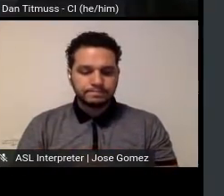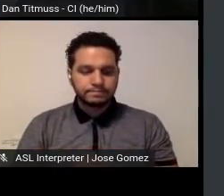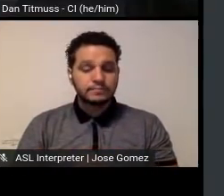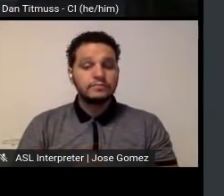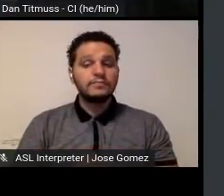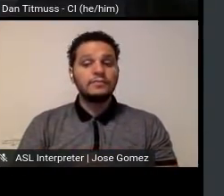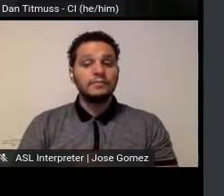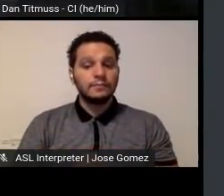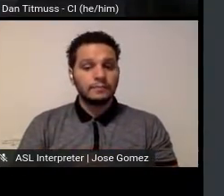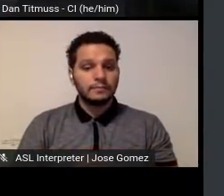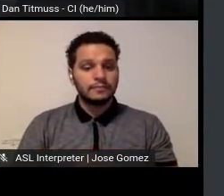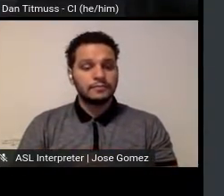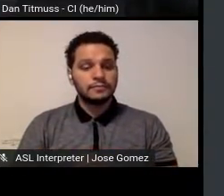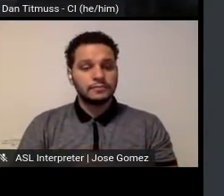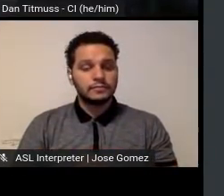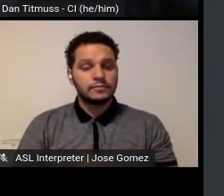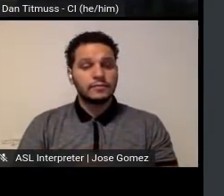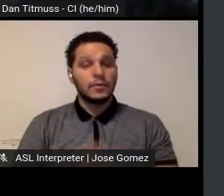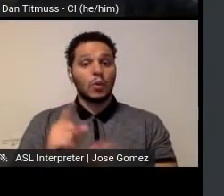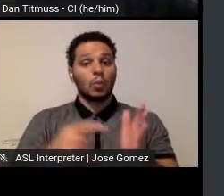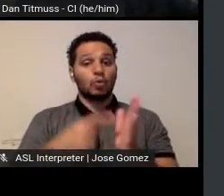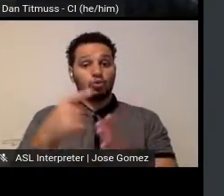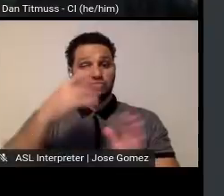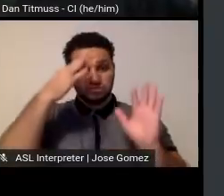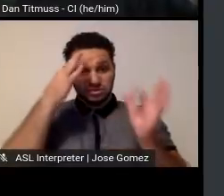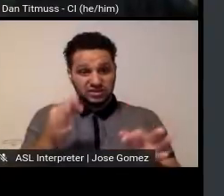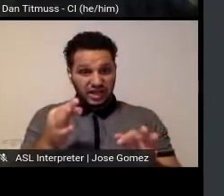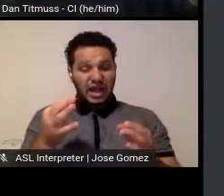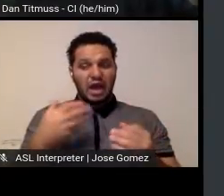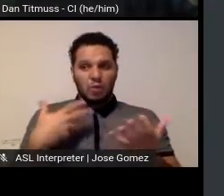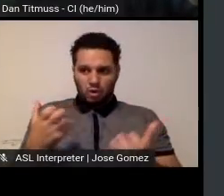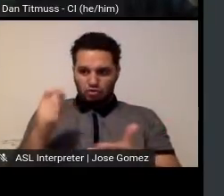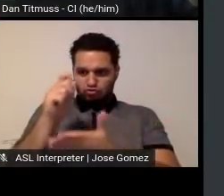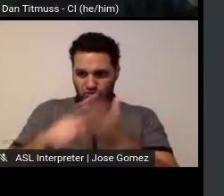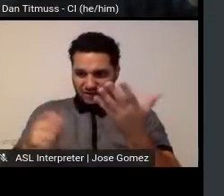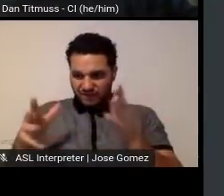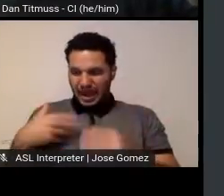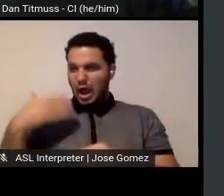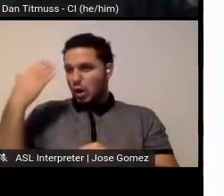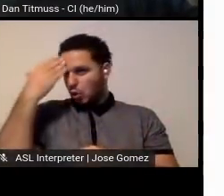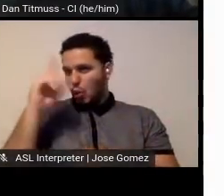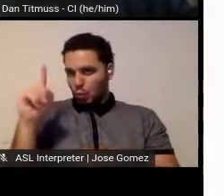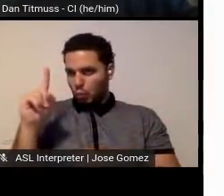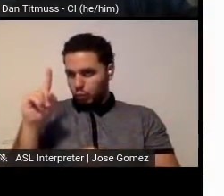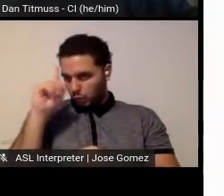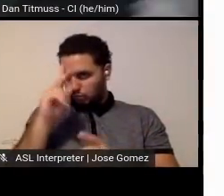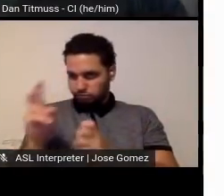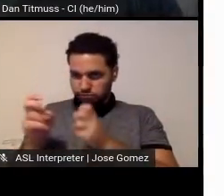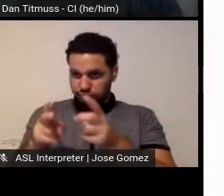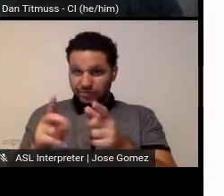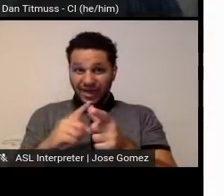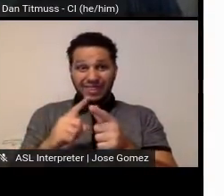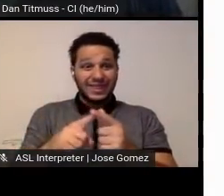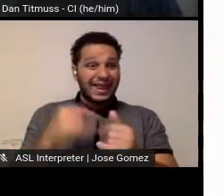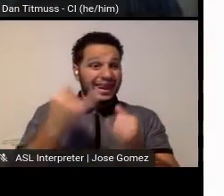once you've decided what you're going to write and you know where it's going, guess what? You got to start